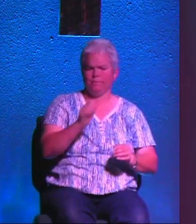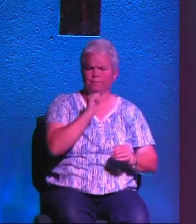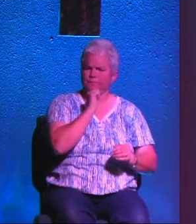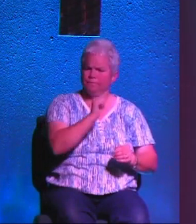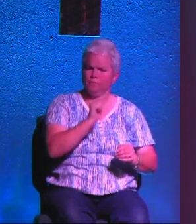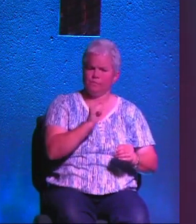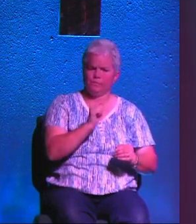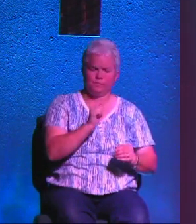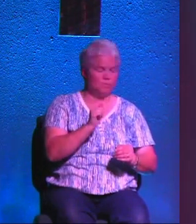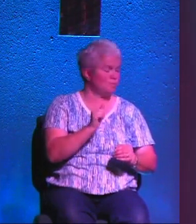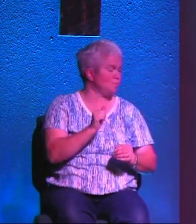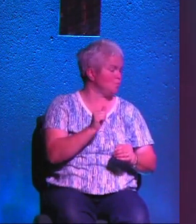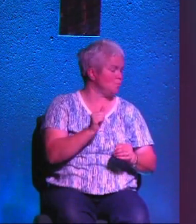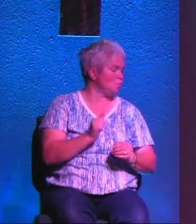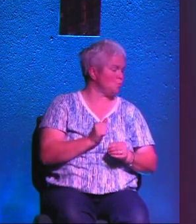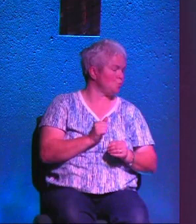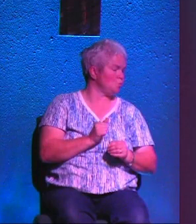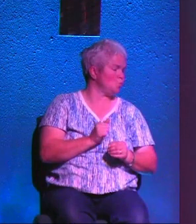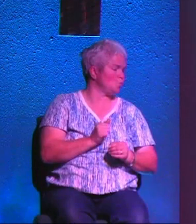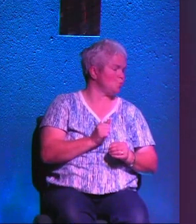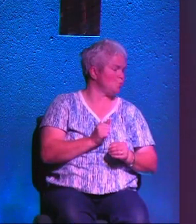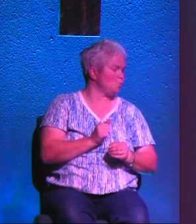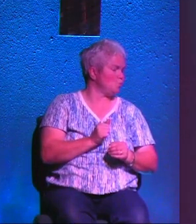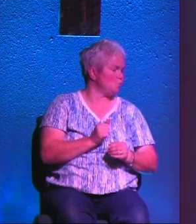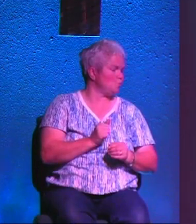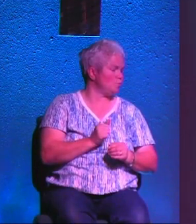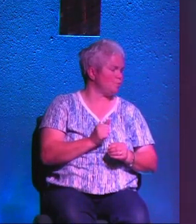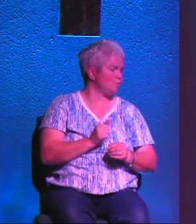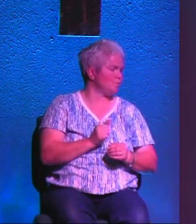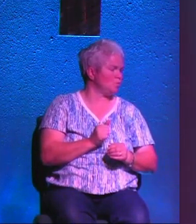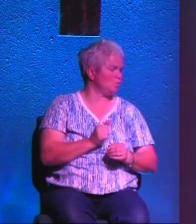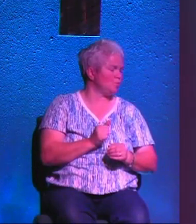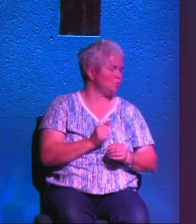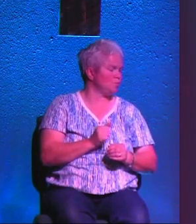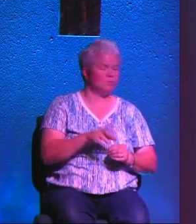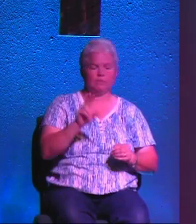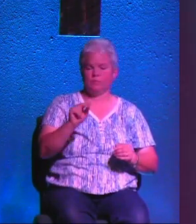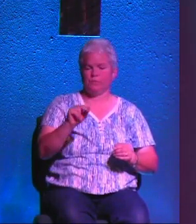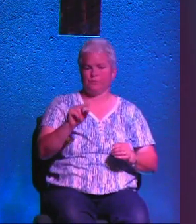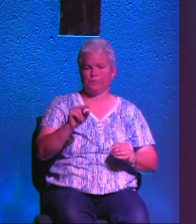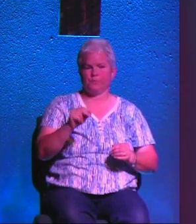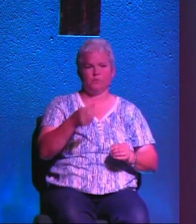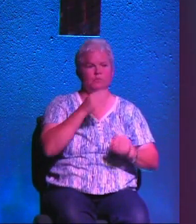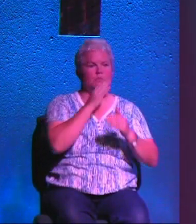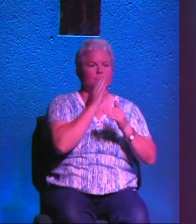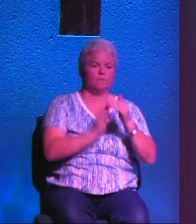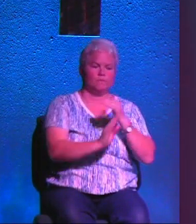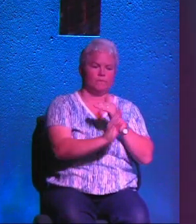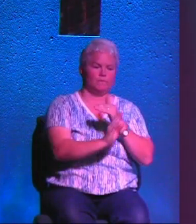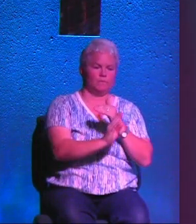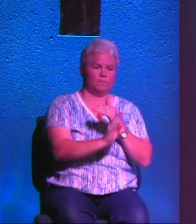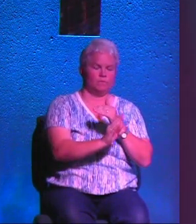it. That is brought on when there's a lack of humility.